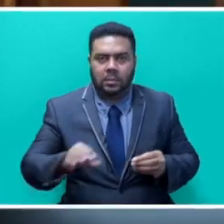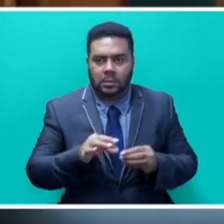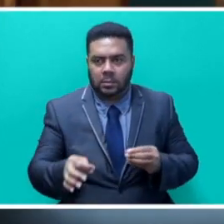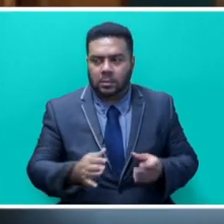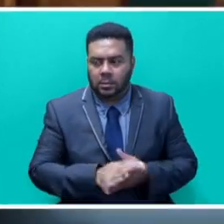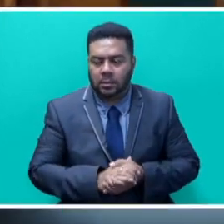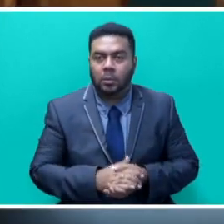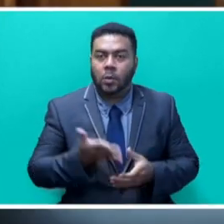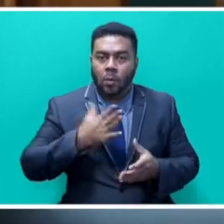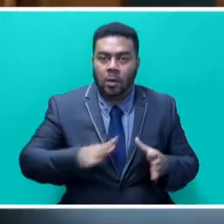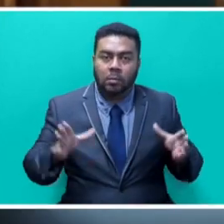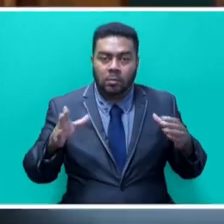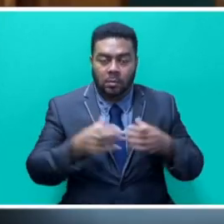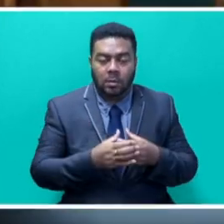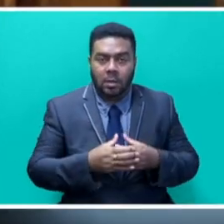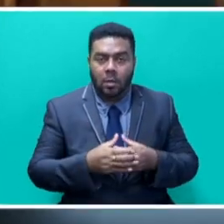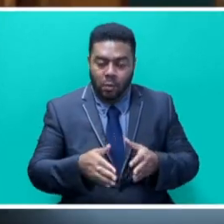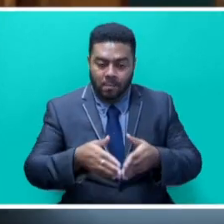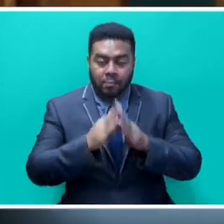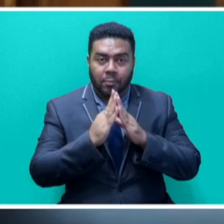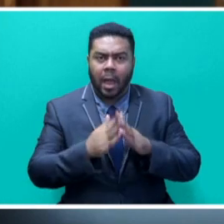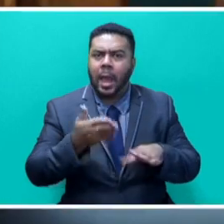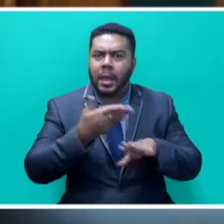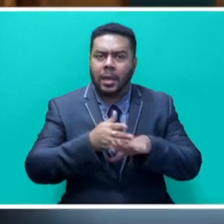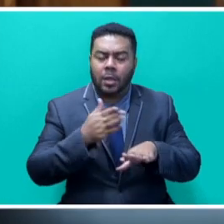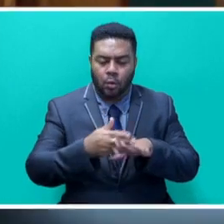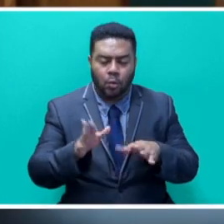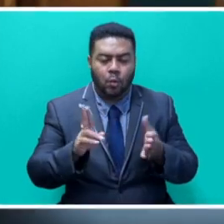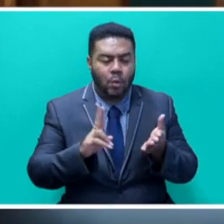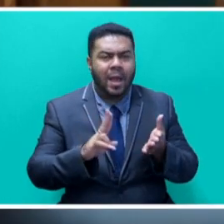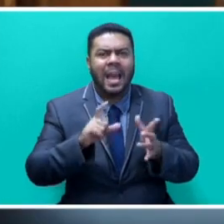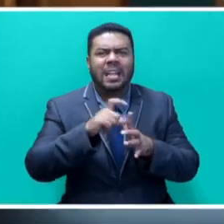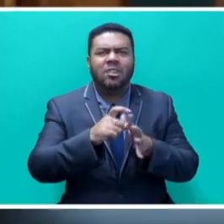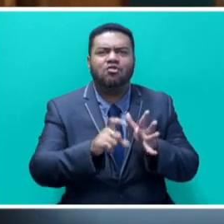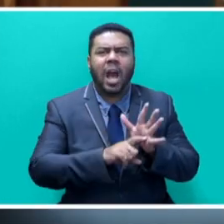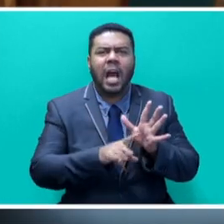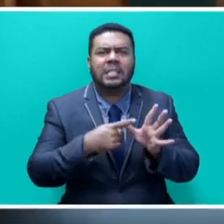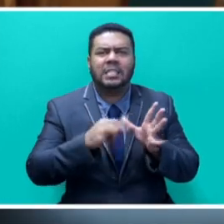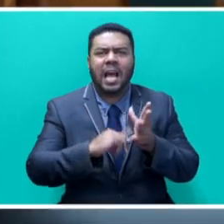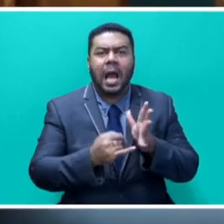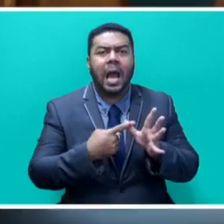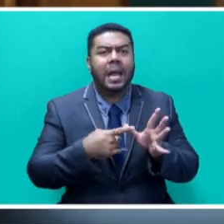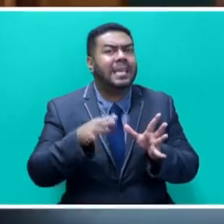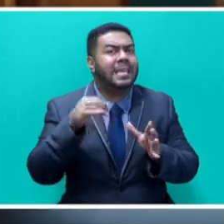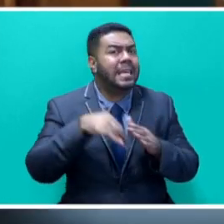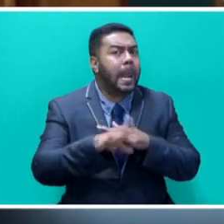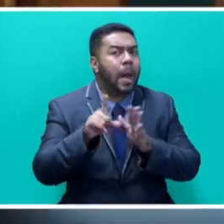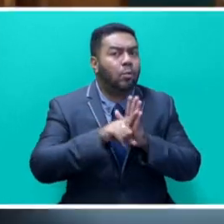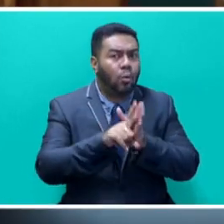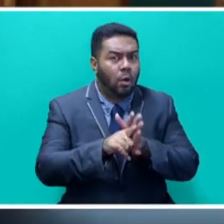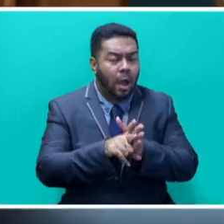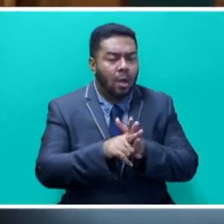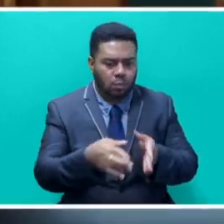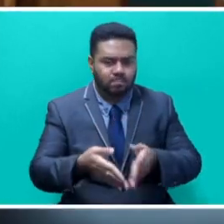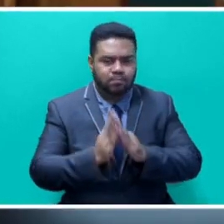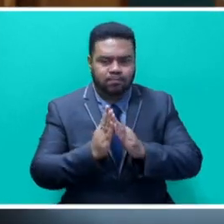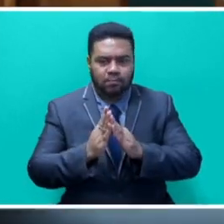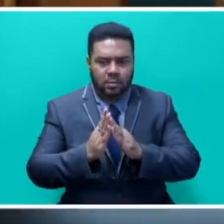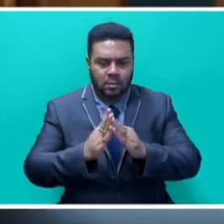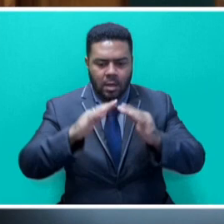Group set up a brand new nursery at Rasa in Lutoka with a capacity of 1 million